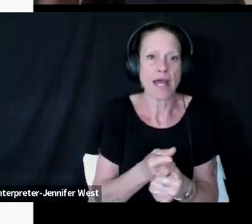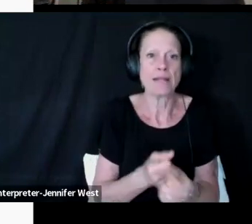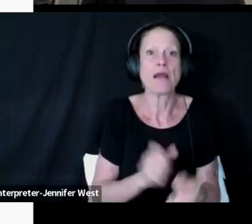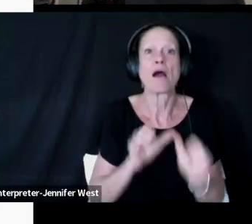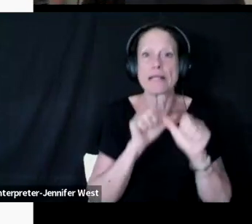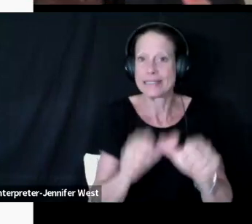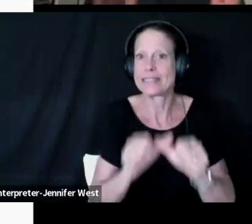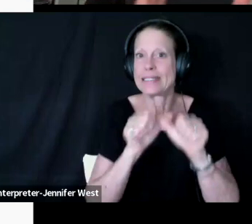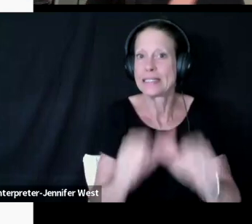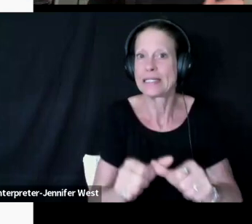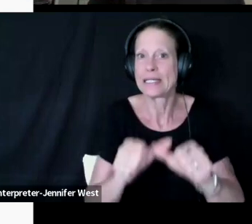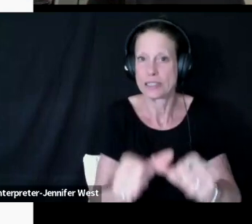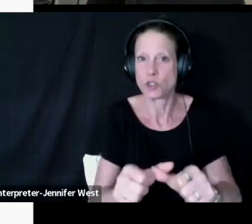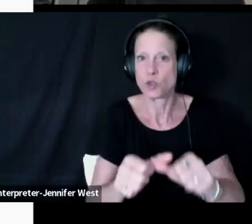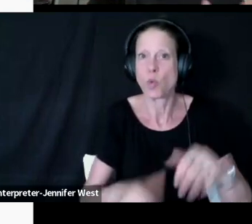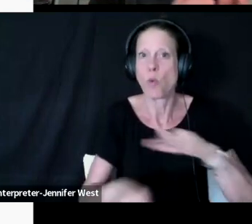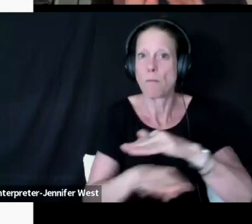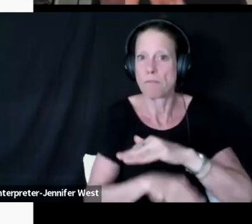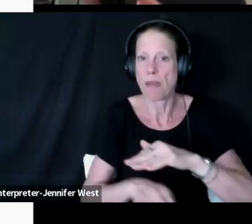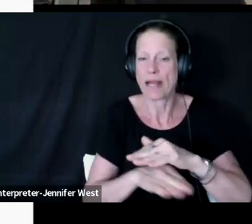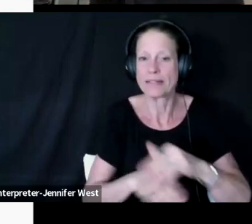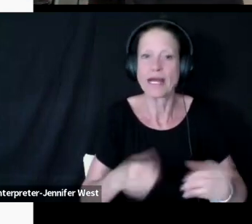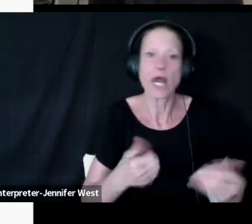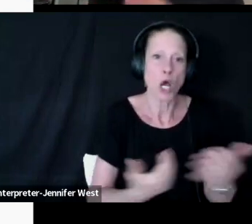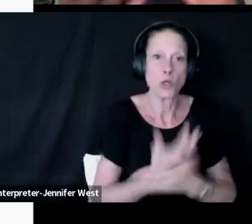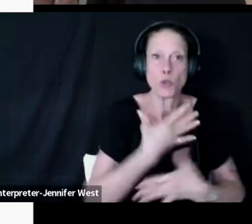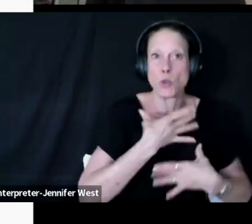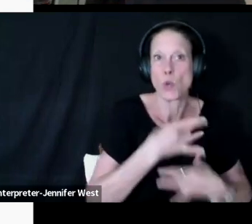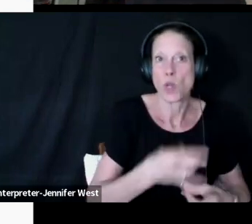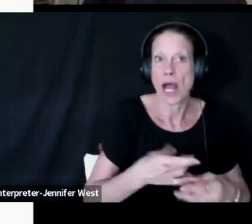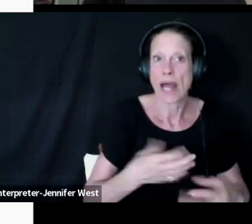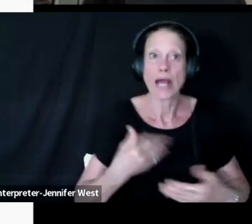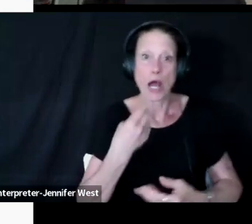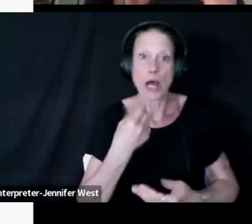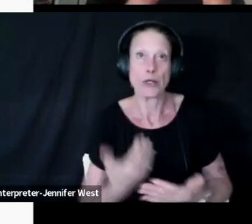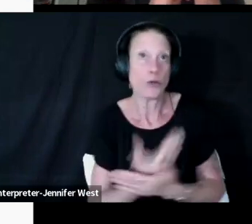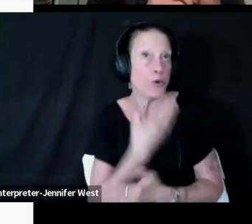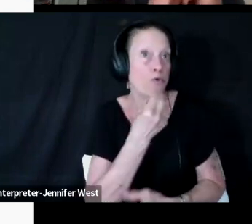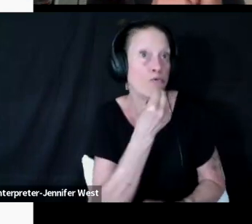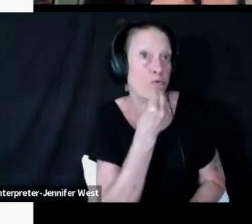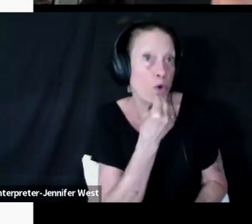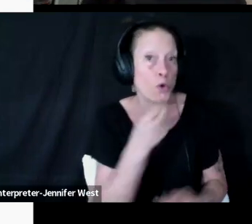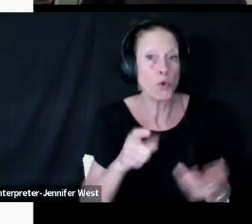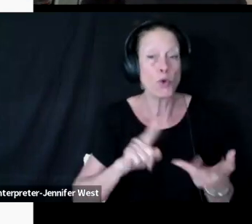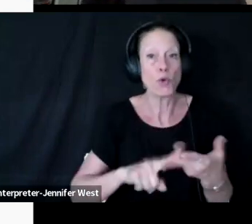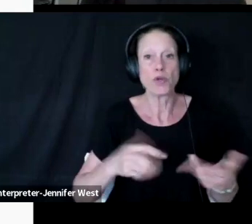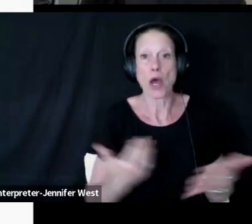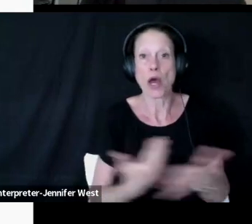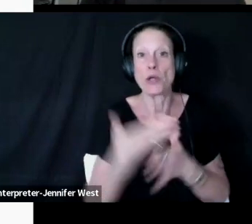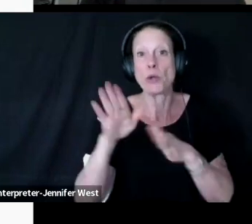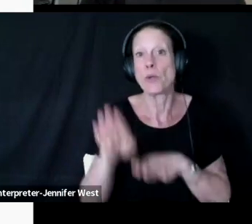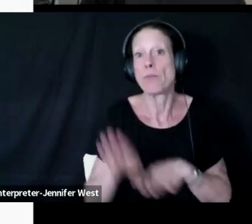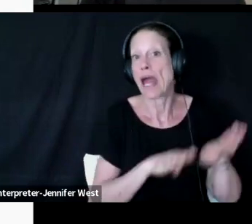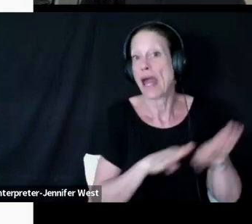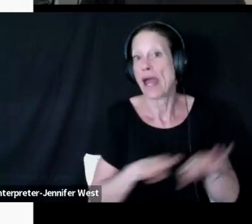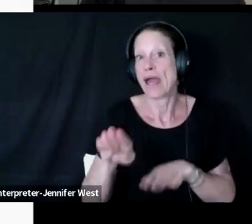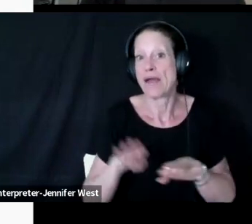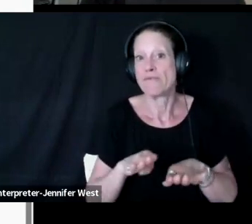basis. New like, a new food, a new behavior, whatever it happens to be, and just update things on the